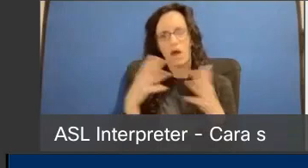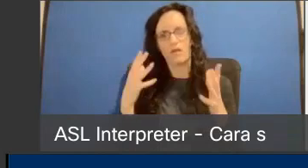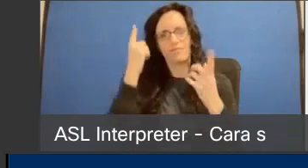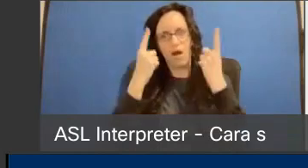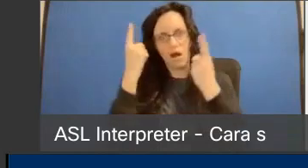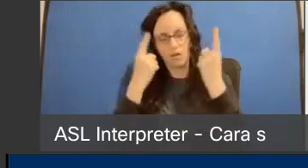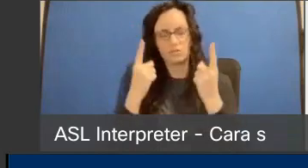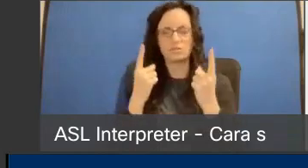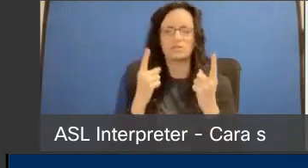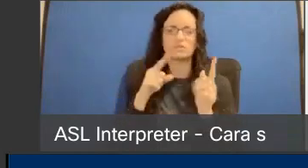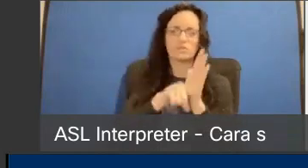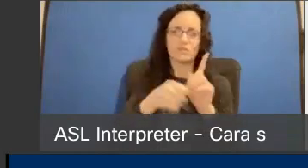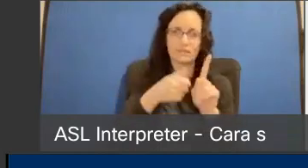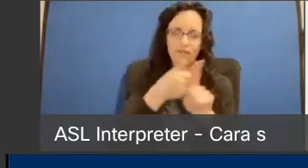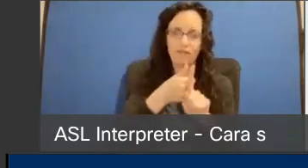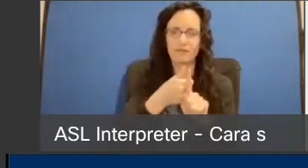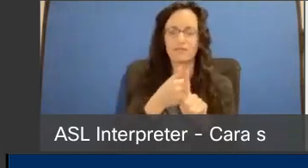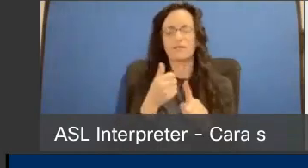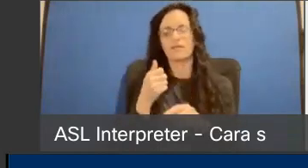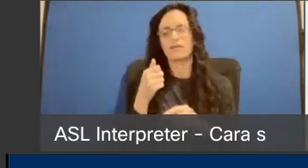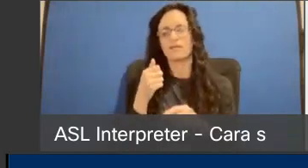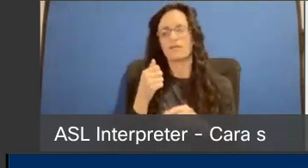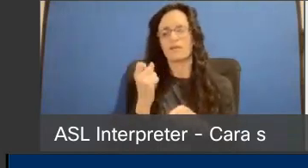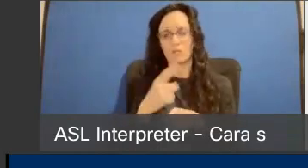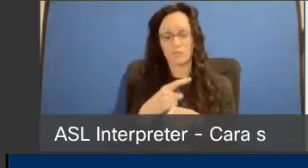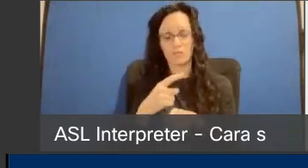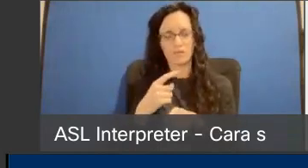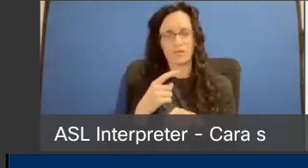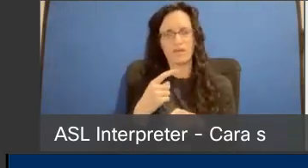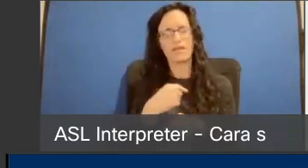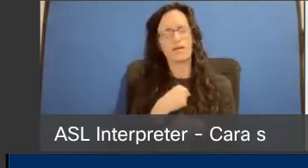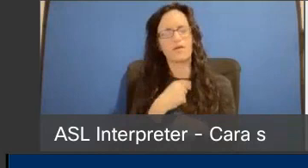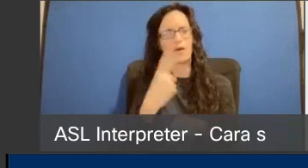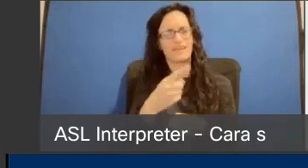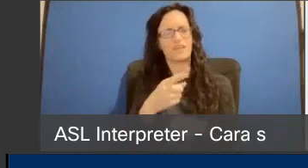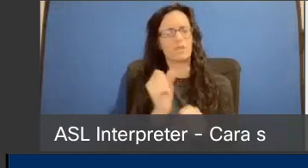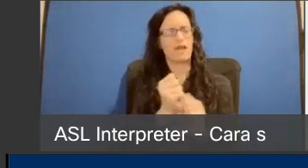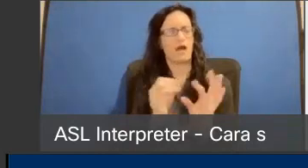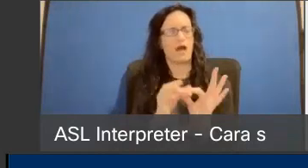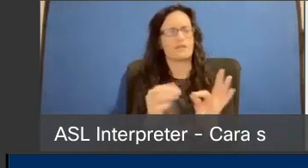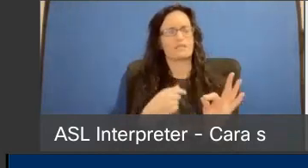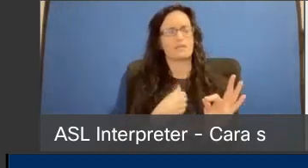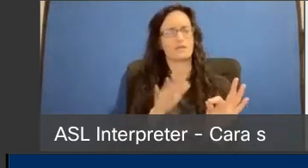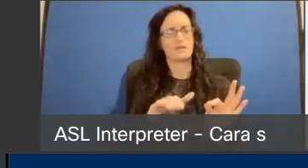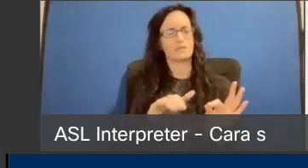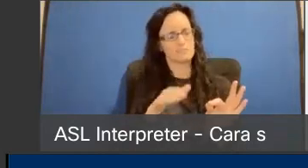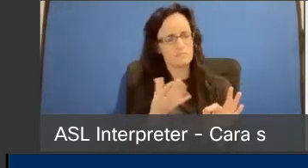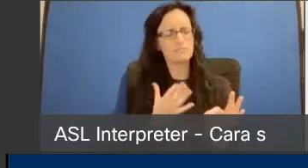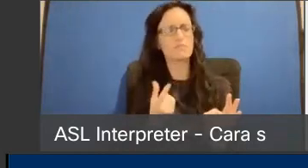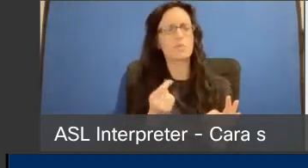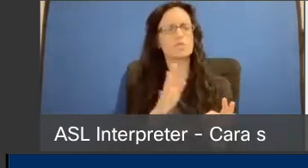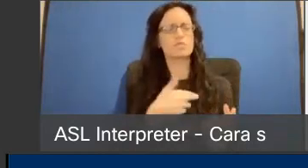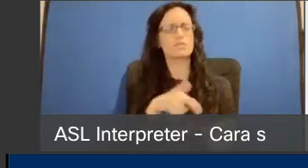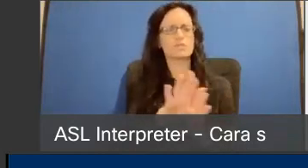she was talking about something that just reminded me of this. I said to her, I said, tell me, I'm not even aware what your religious background is. And she